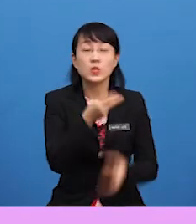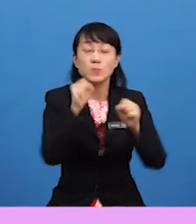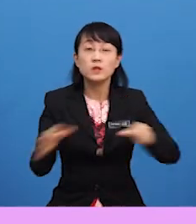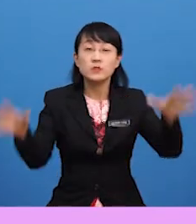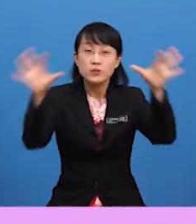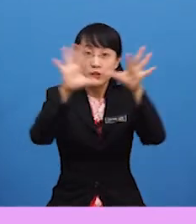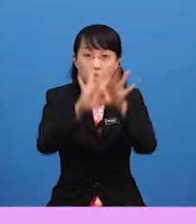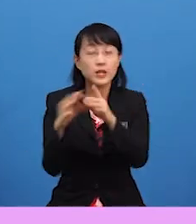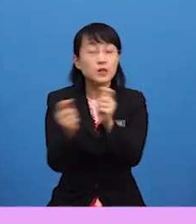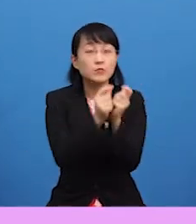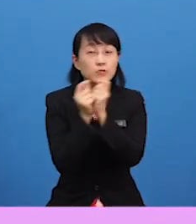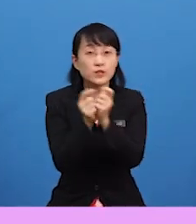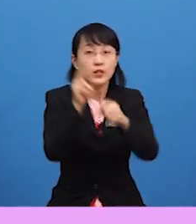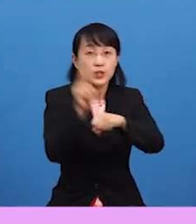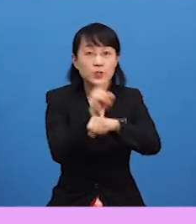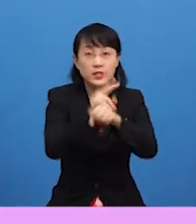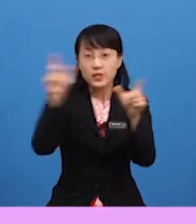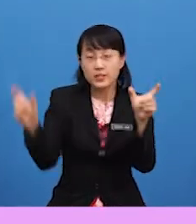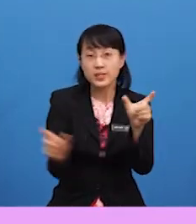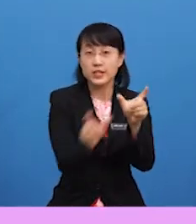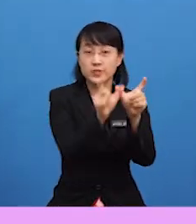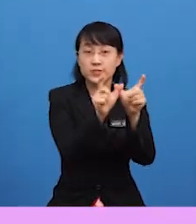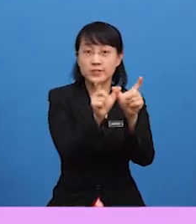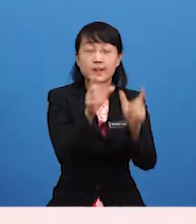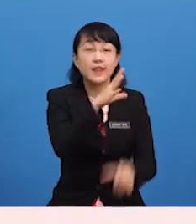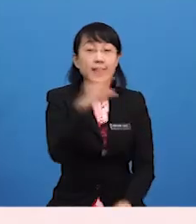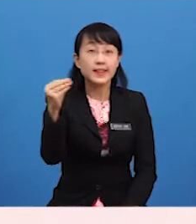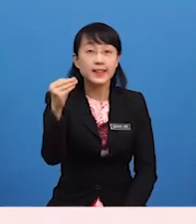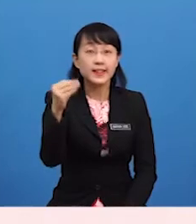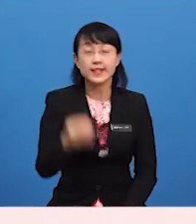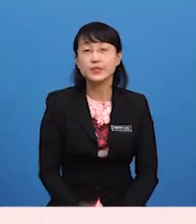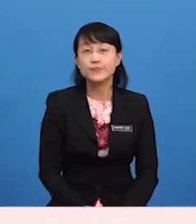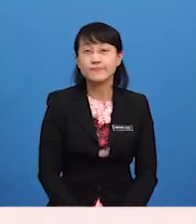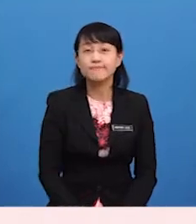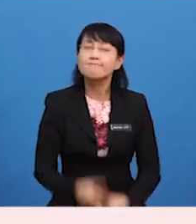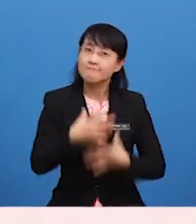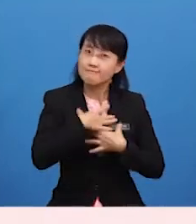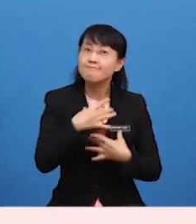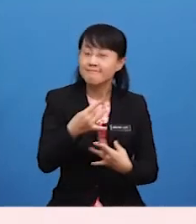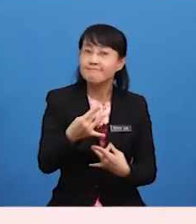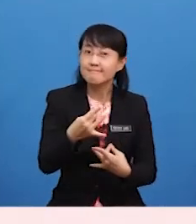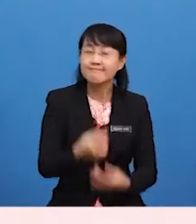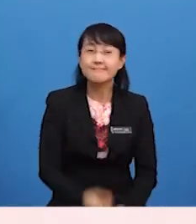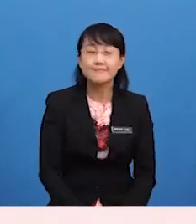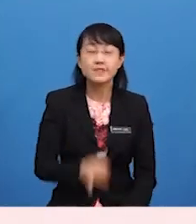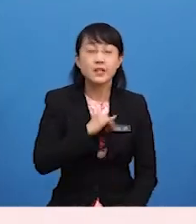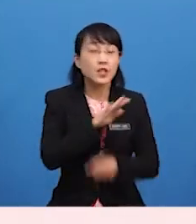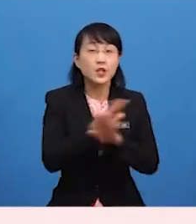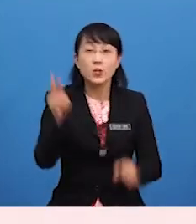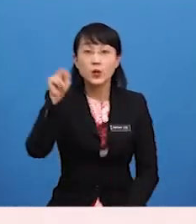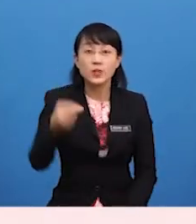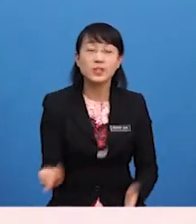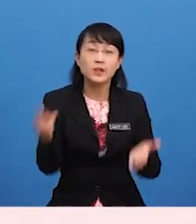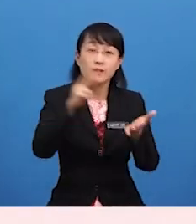them together using the conjunction and. That's interesting. I don't need to repeat